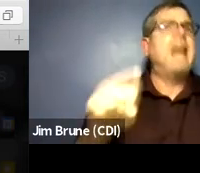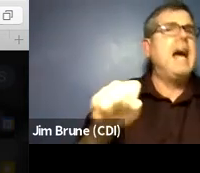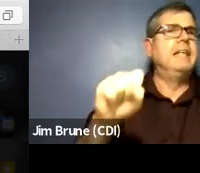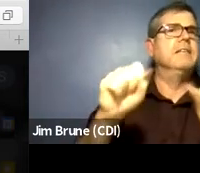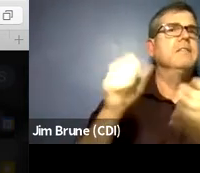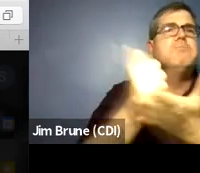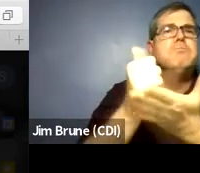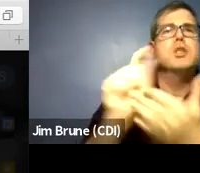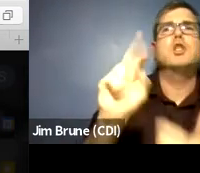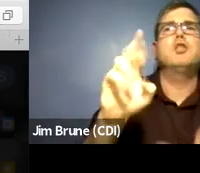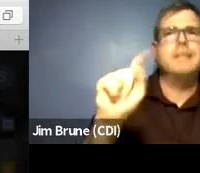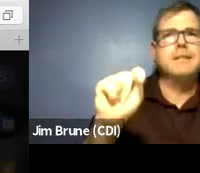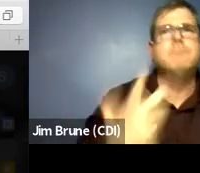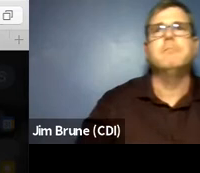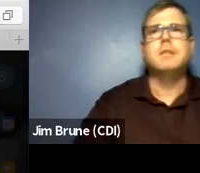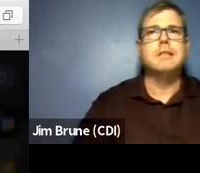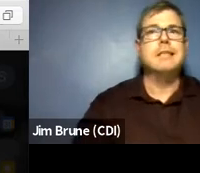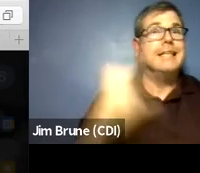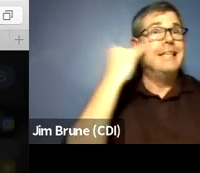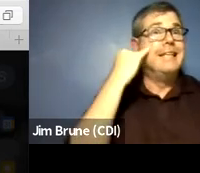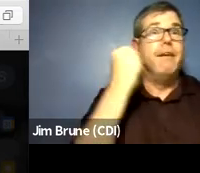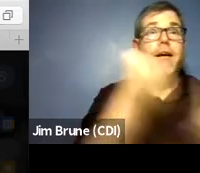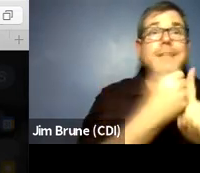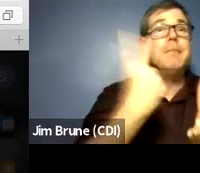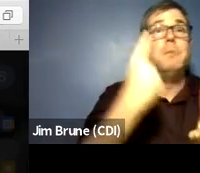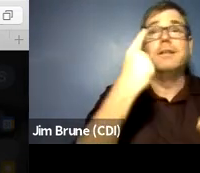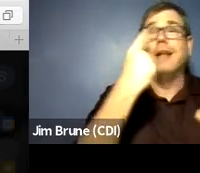allergic reaction. EpiPen is the medication we use to treat.